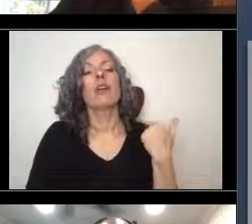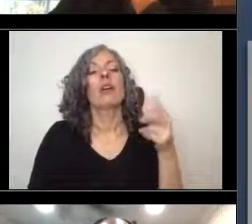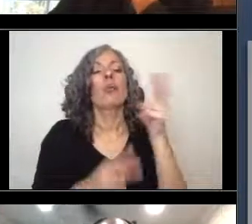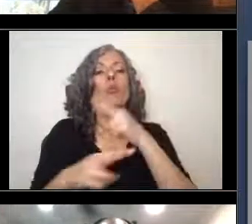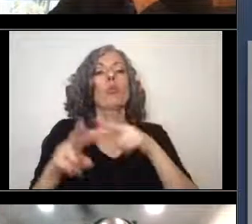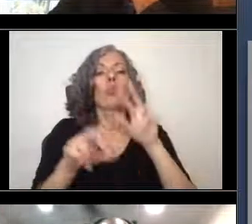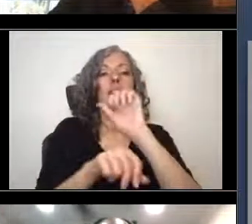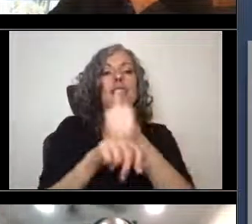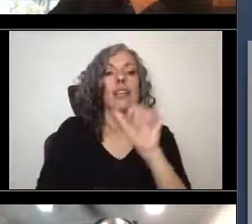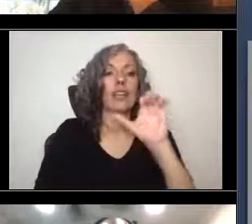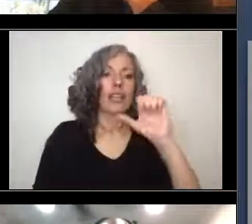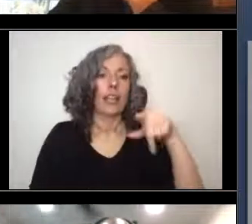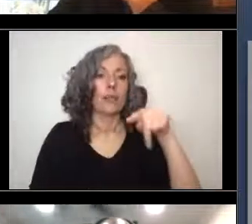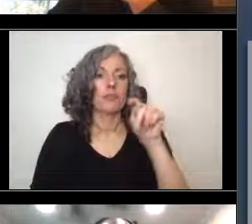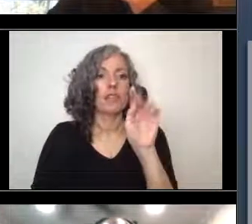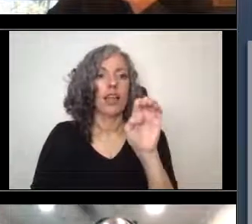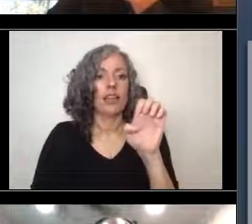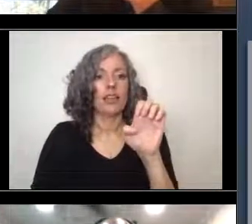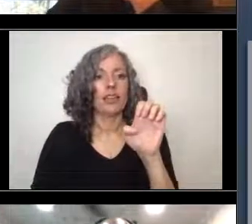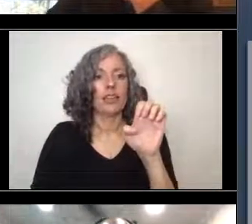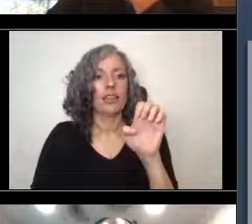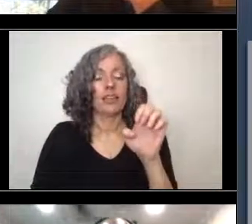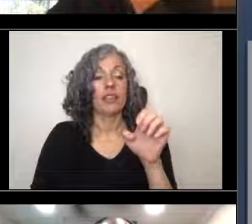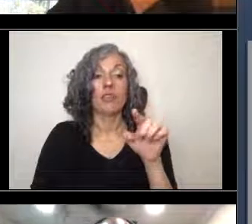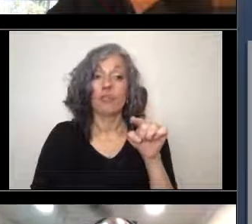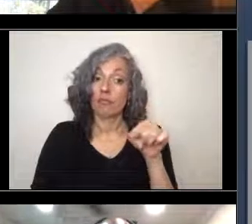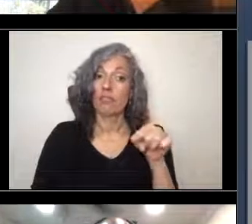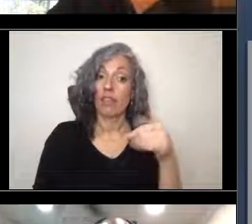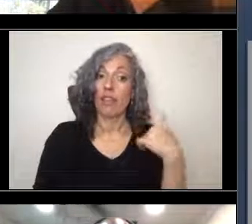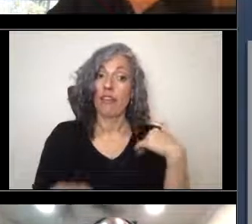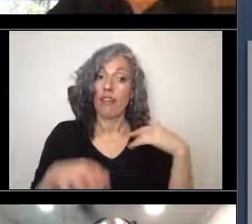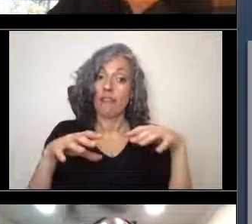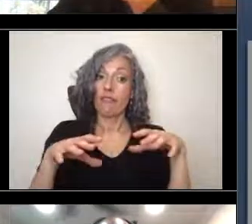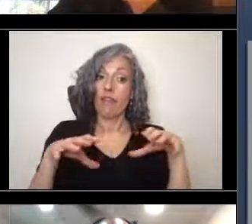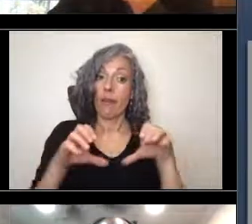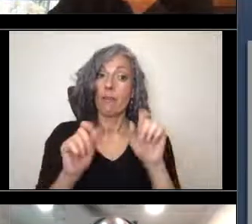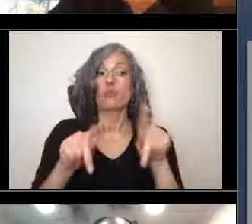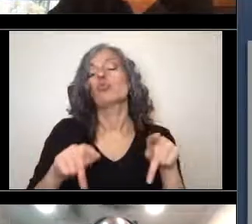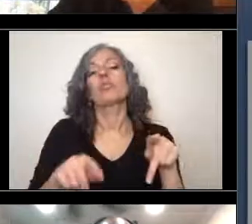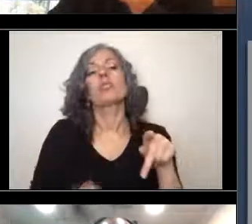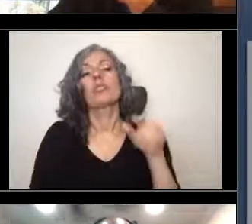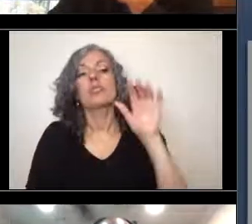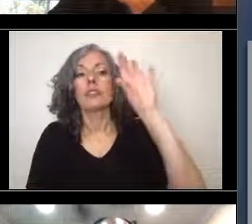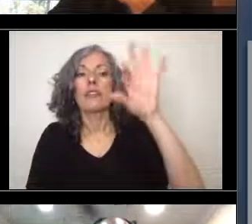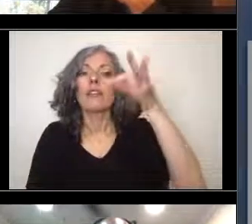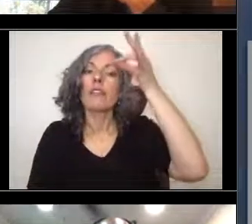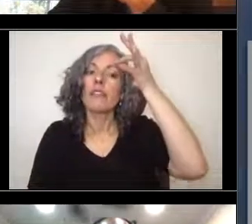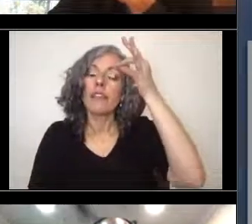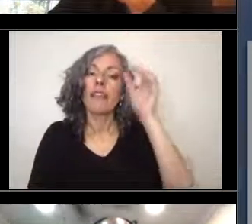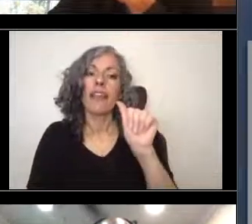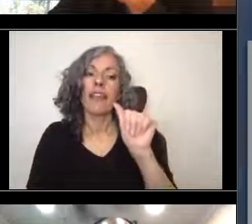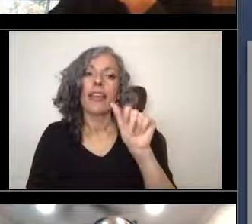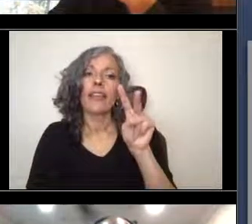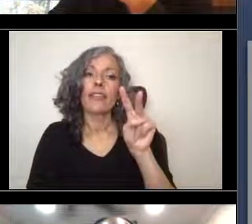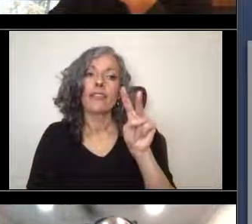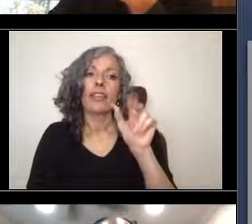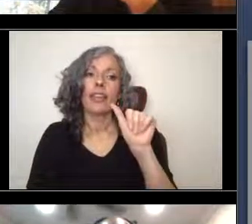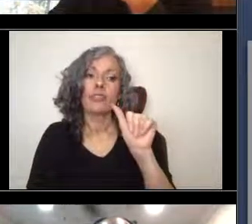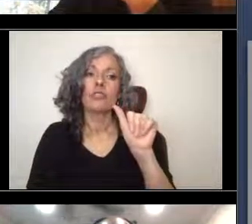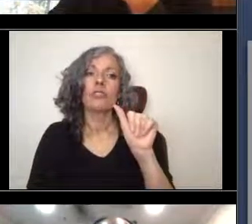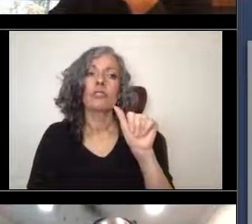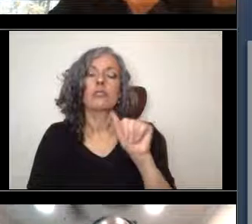CAPTI, are there opportunities, particularly from the Federal Aviation Administration, on pursuing